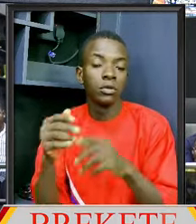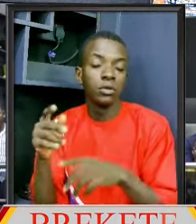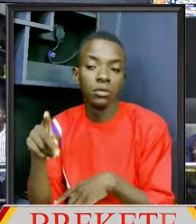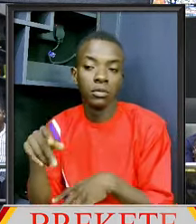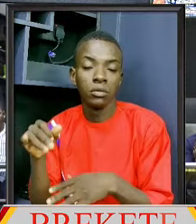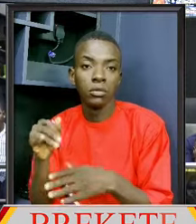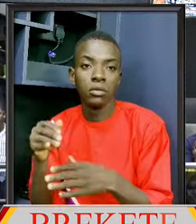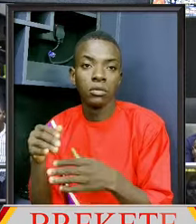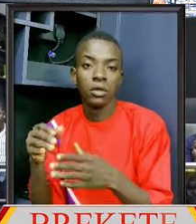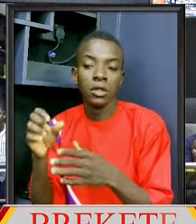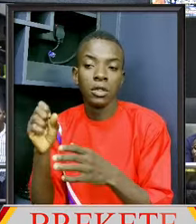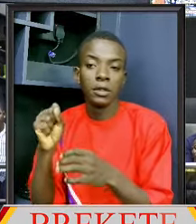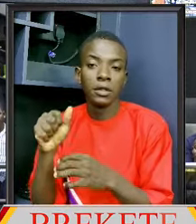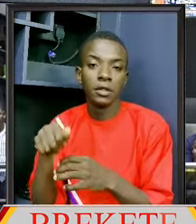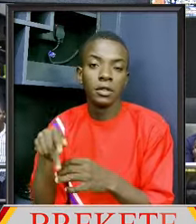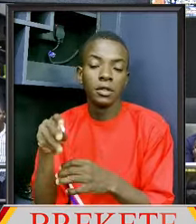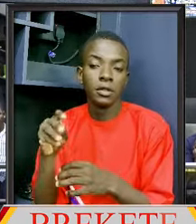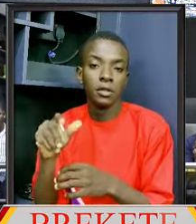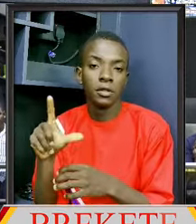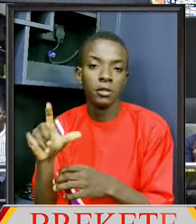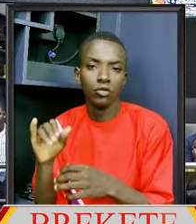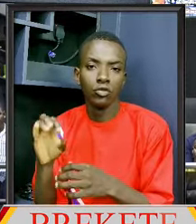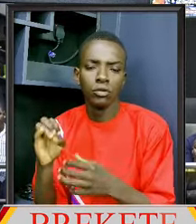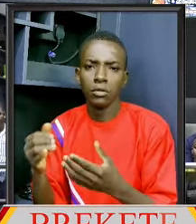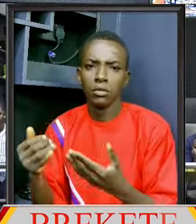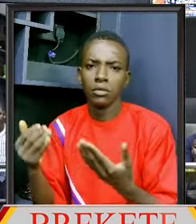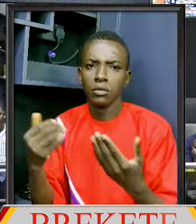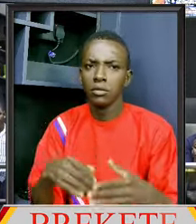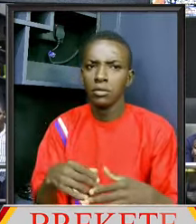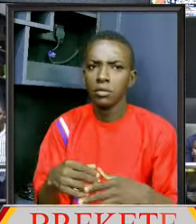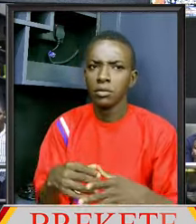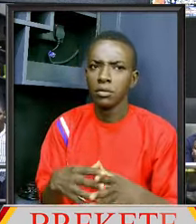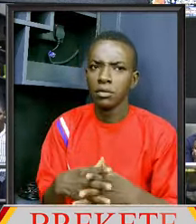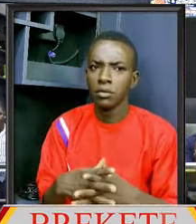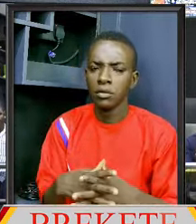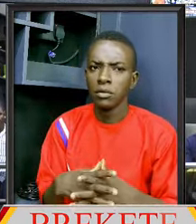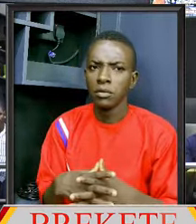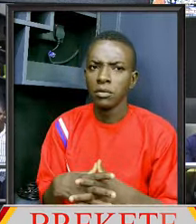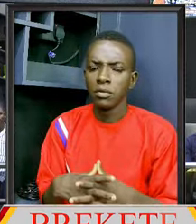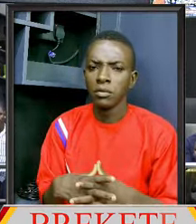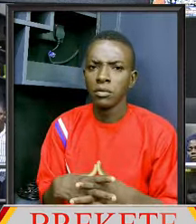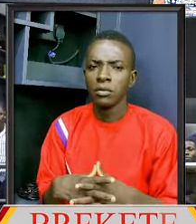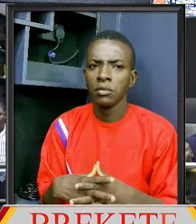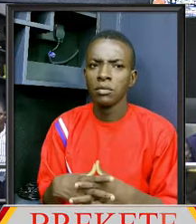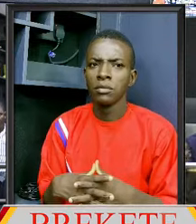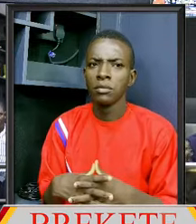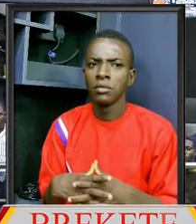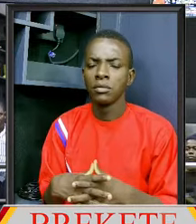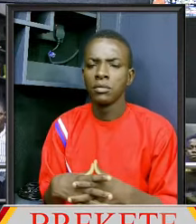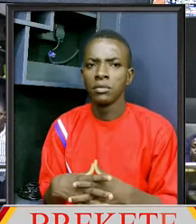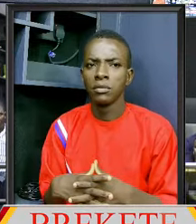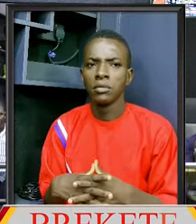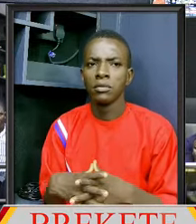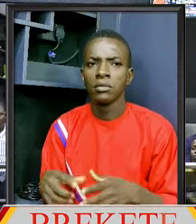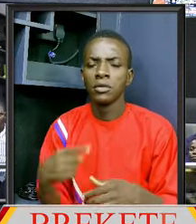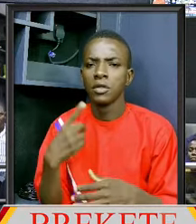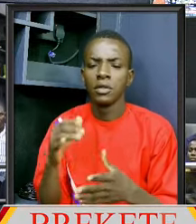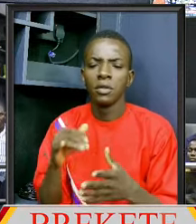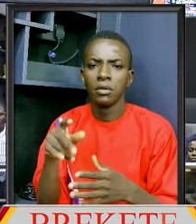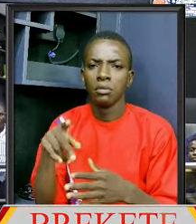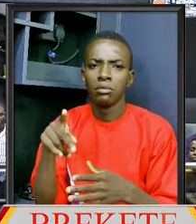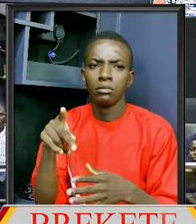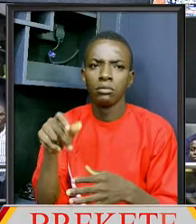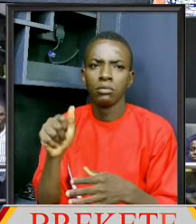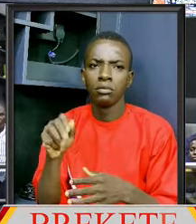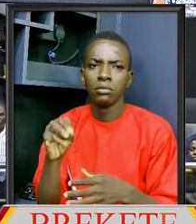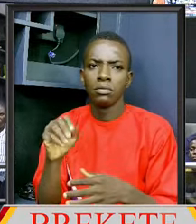Barrister Pamela sample. Carry Barrister Pamela sample, write for my own name. He can't tell Barrister